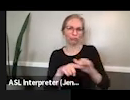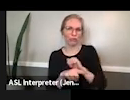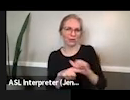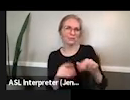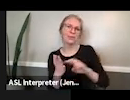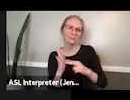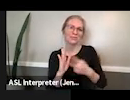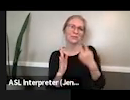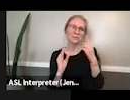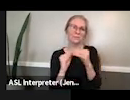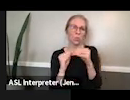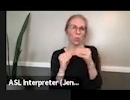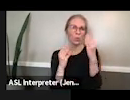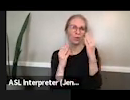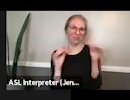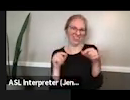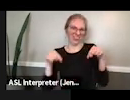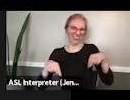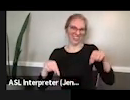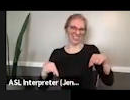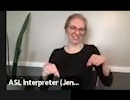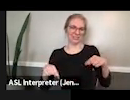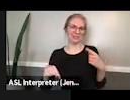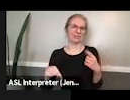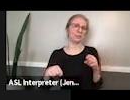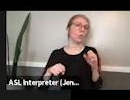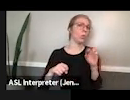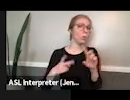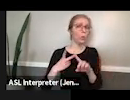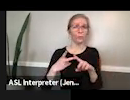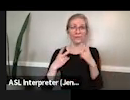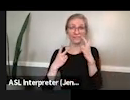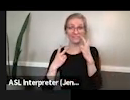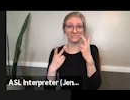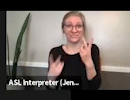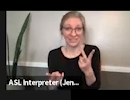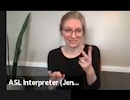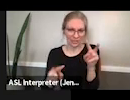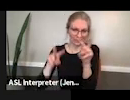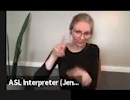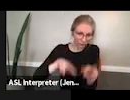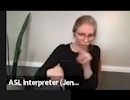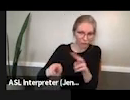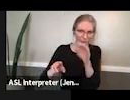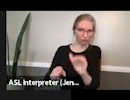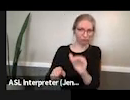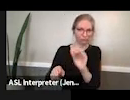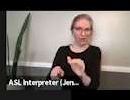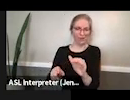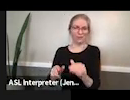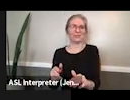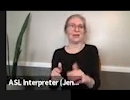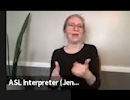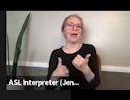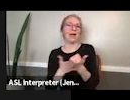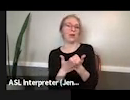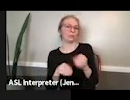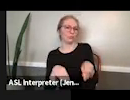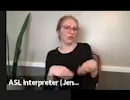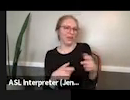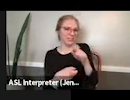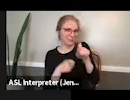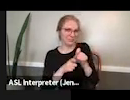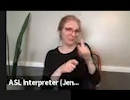you guys, or I can come and visit, do an observation with the kiddo and help provide strategies specific to